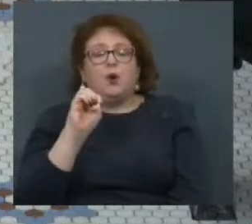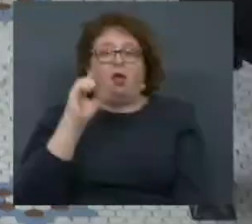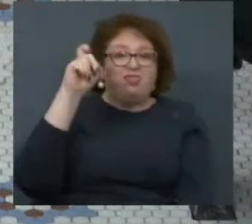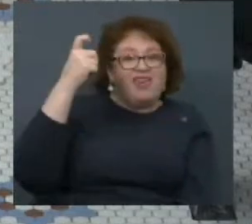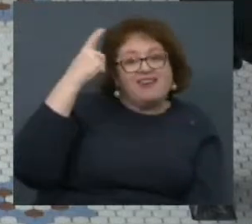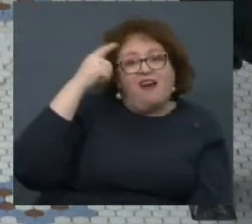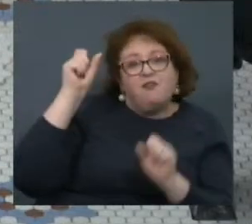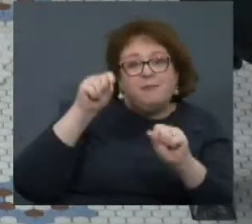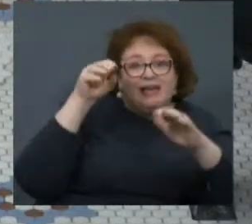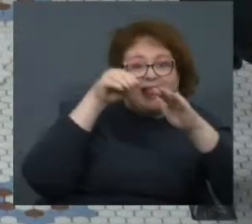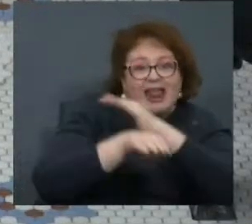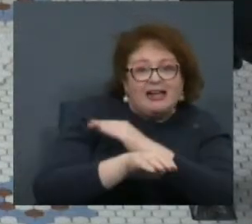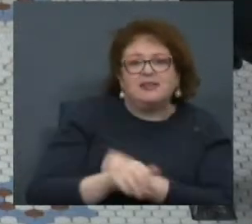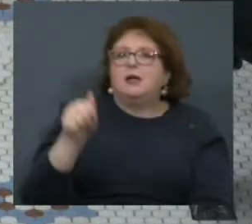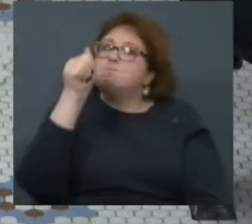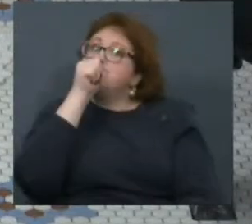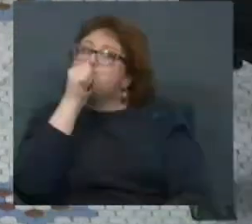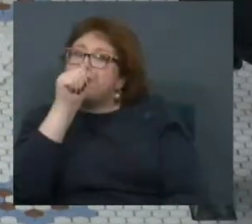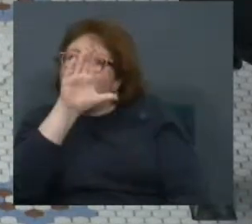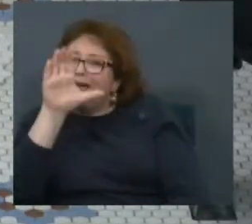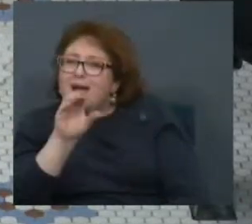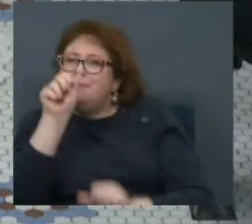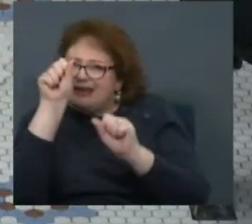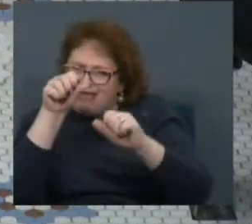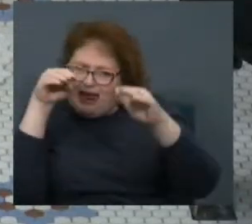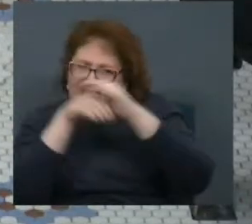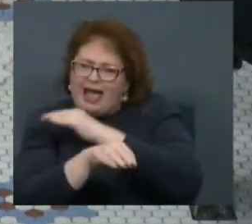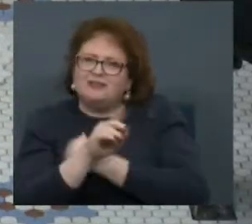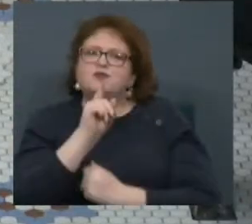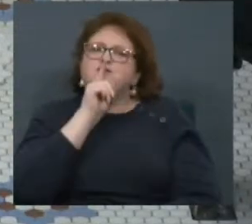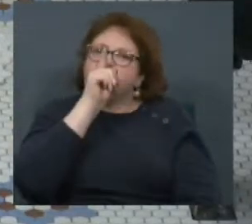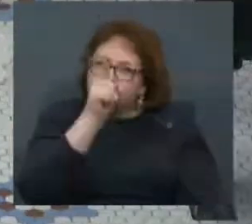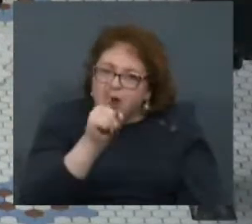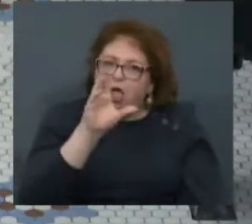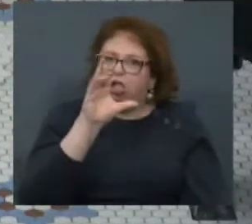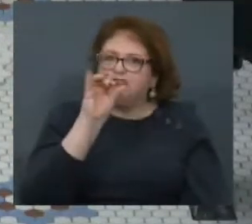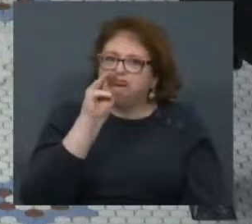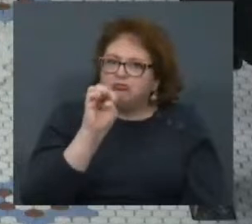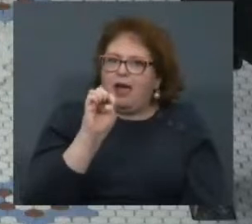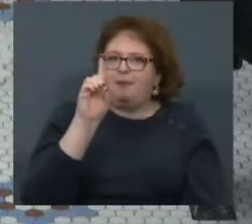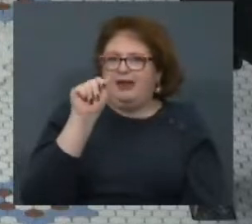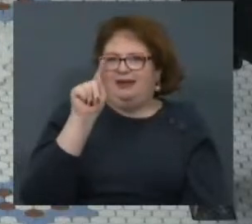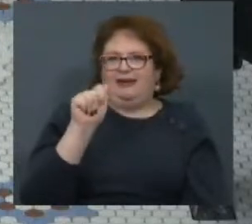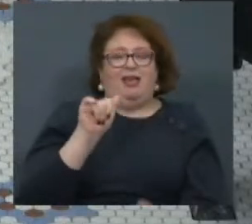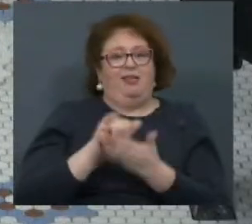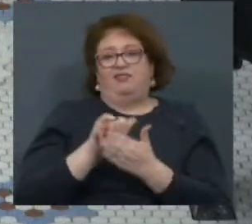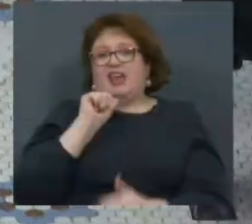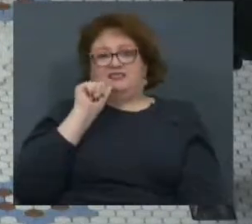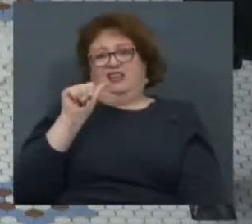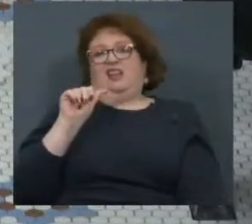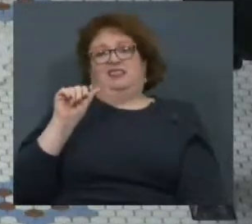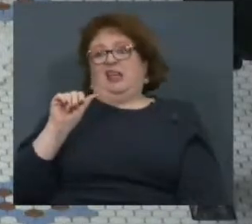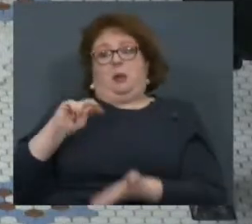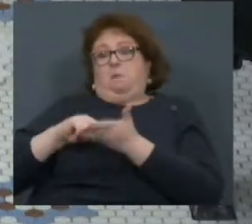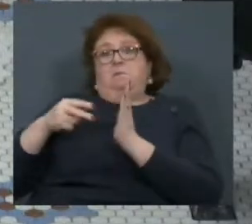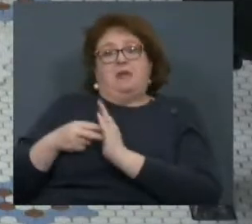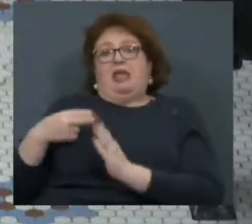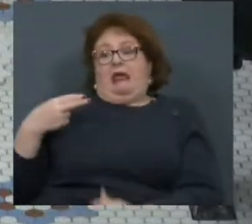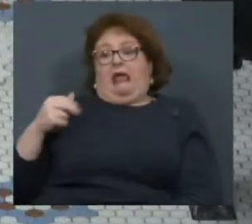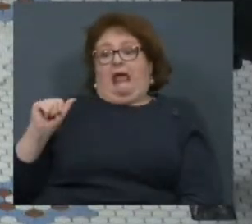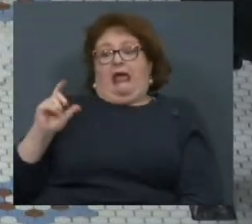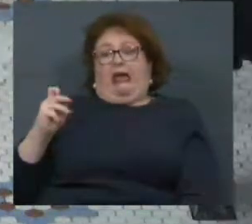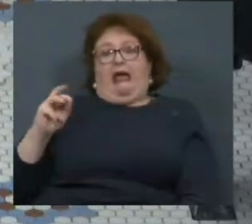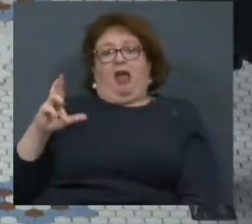but private companies will get access to this real crime data. And that's not even counting the hackers. That's just ridiculous. I can't believe that you think that